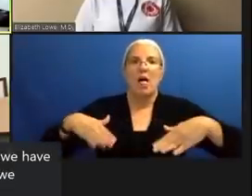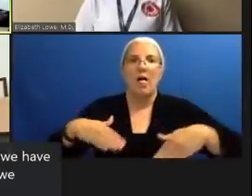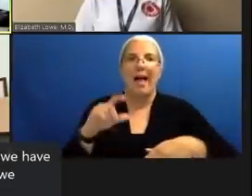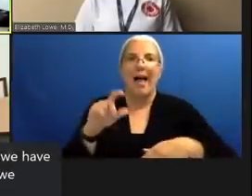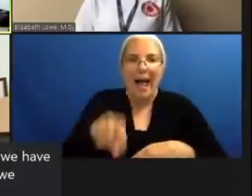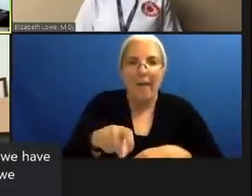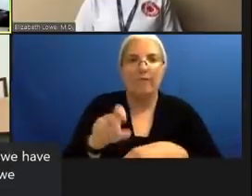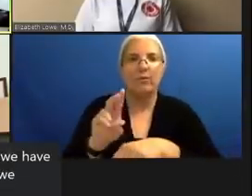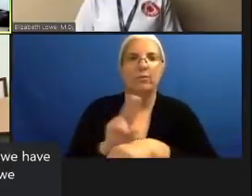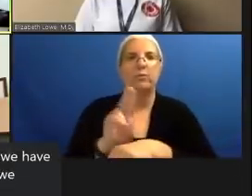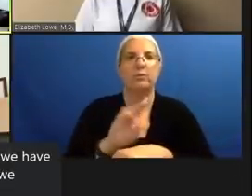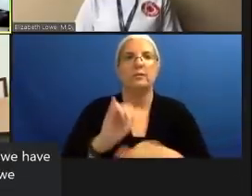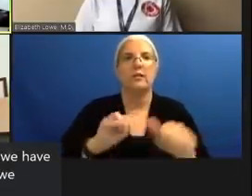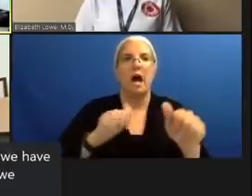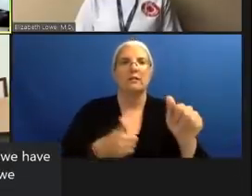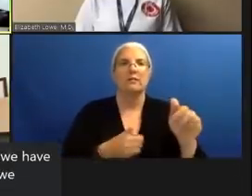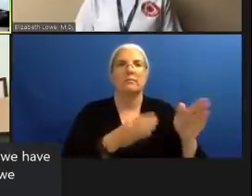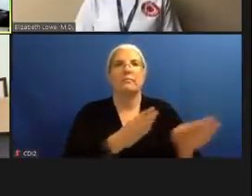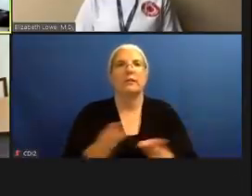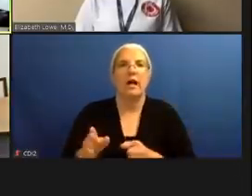That's good to hear, thankfully.